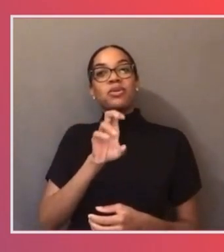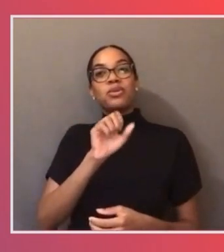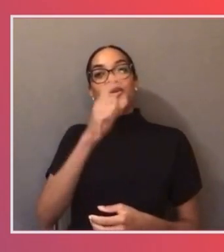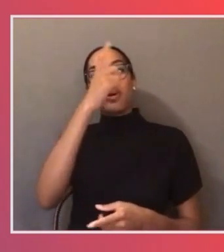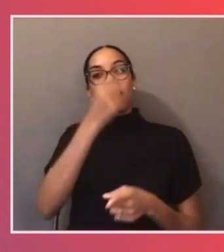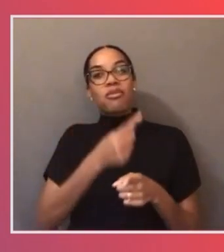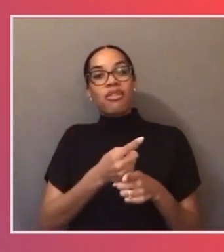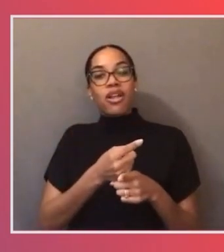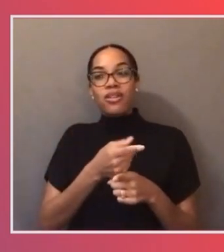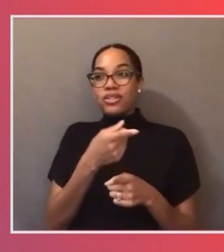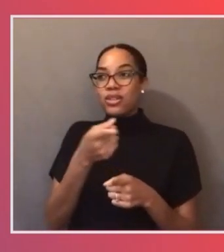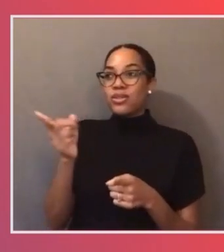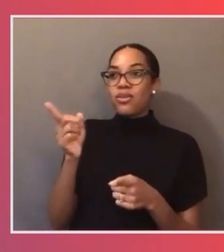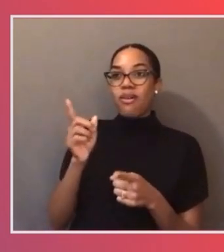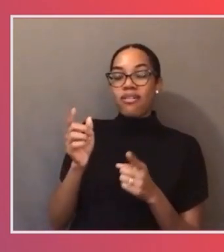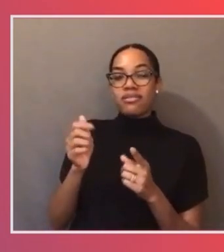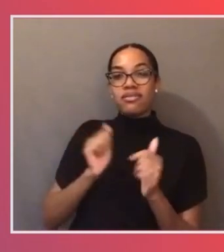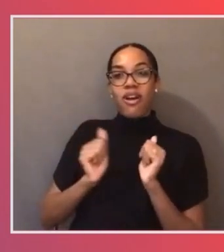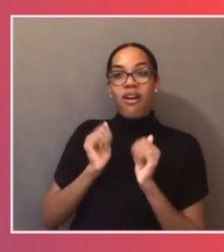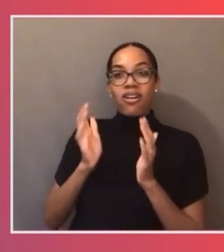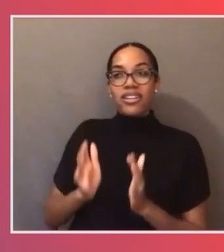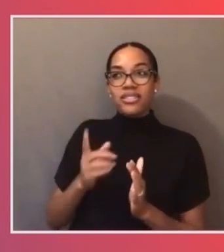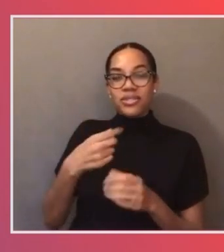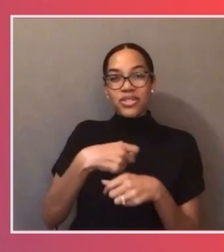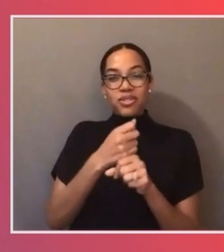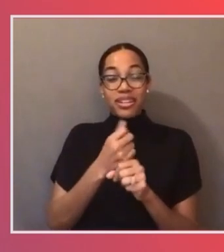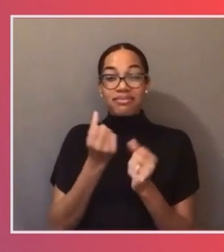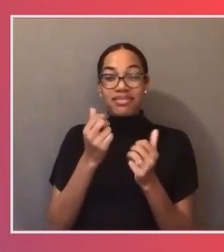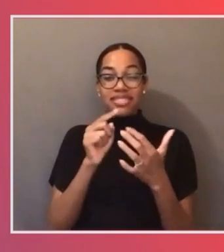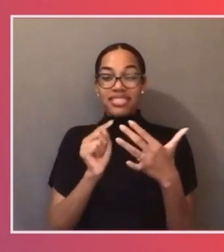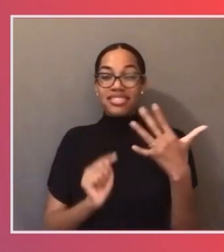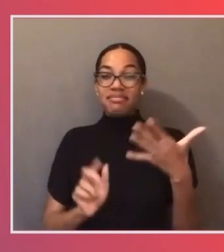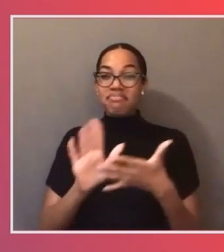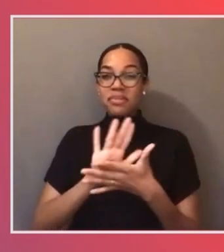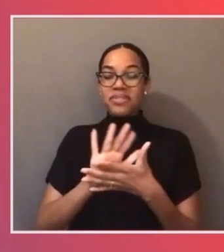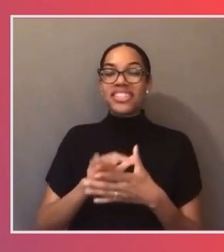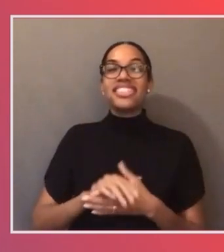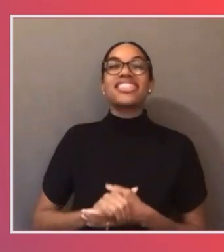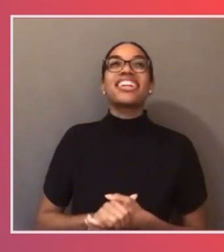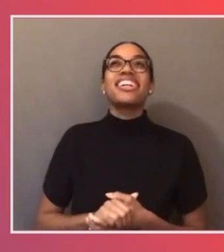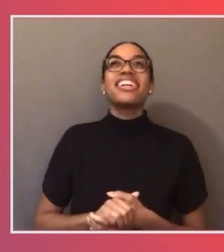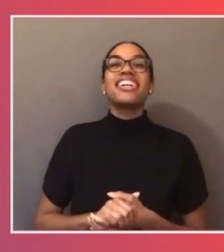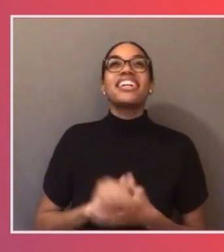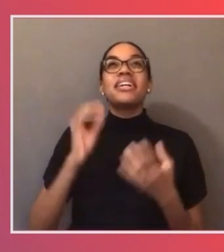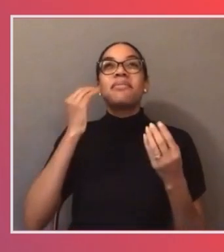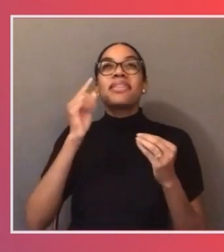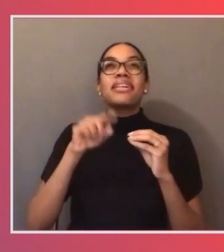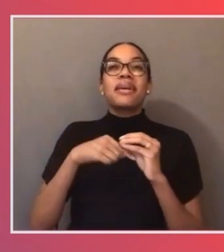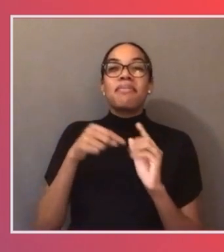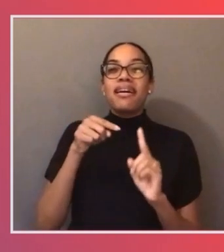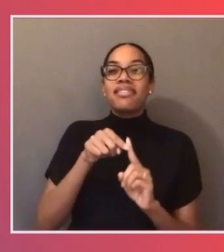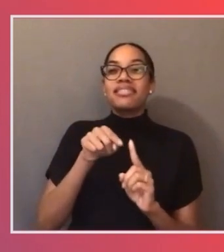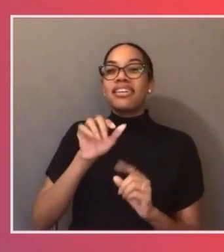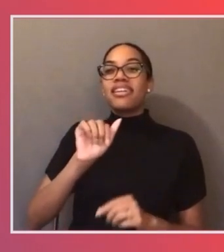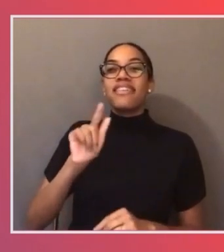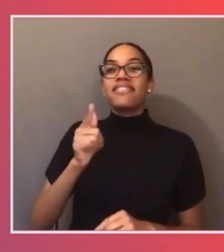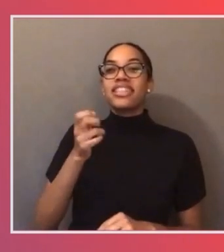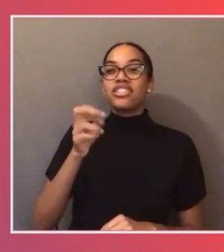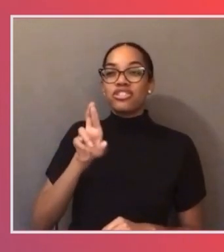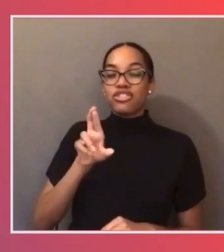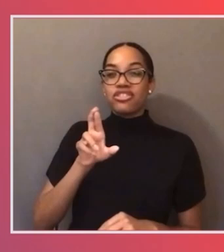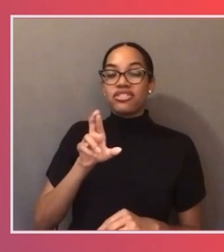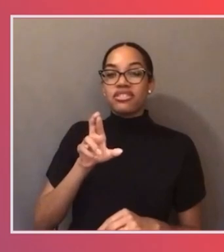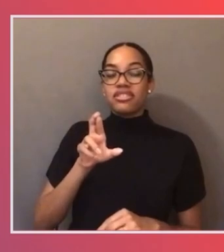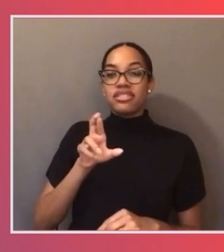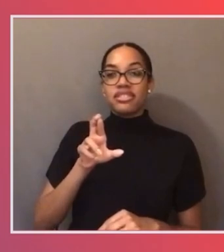was thinking about, okay, let's think about the Avengers in the context of this election, and this election in